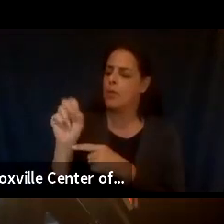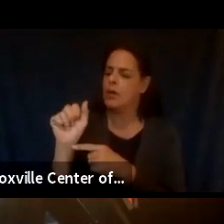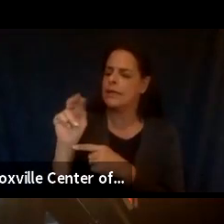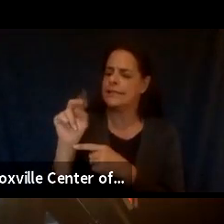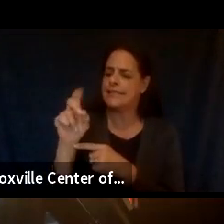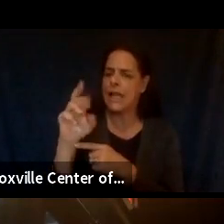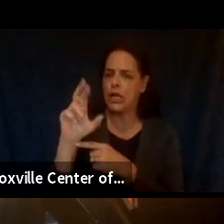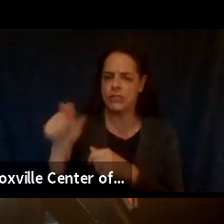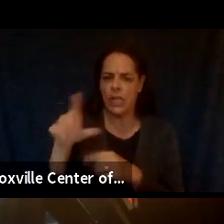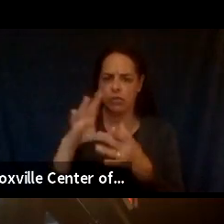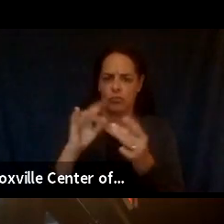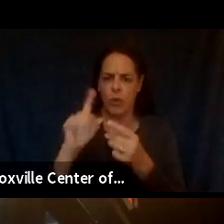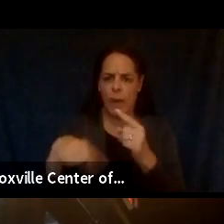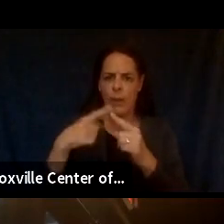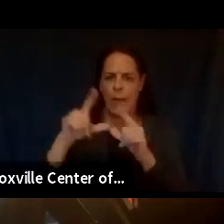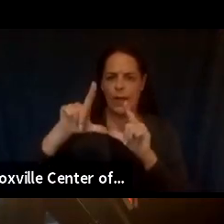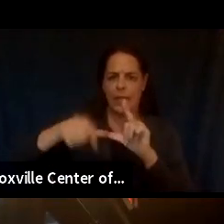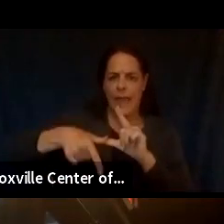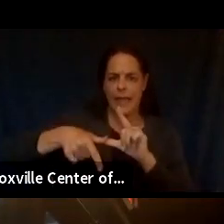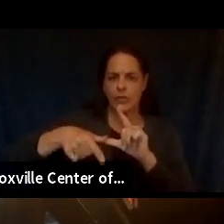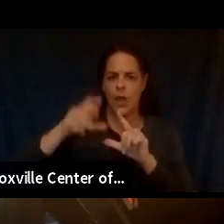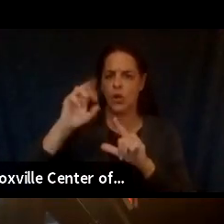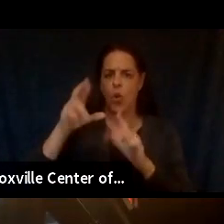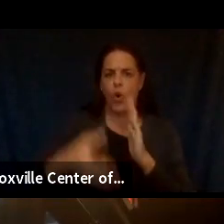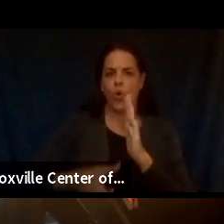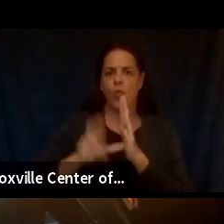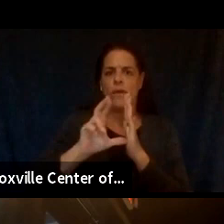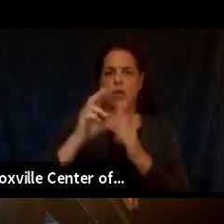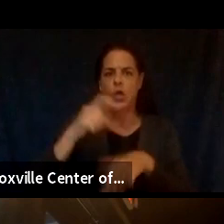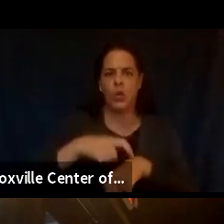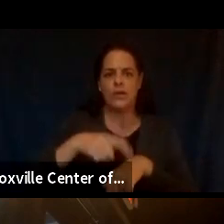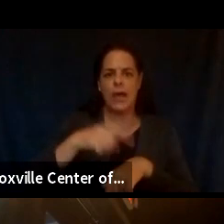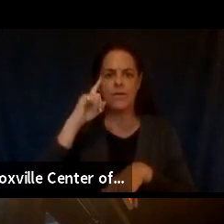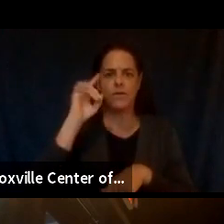expiration on that or the review period on that?